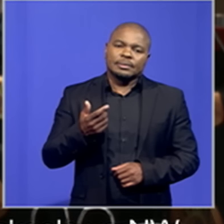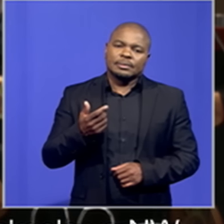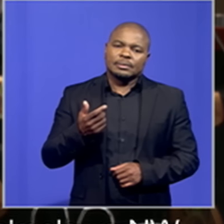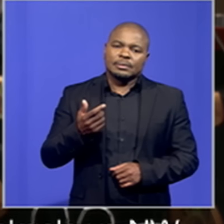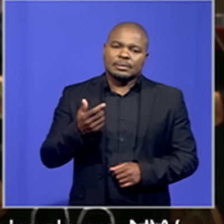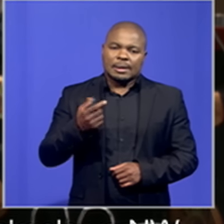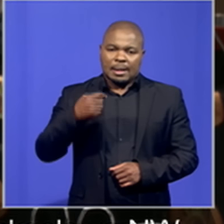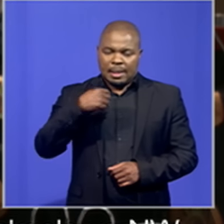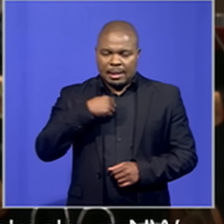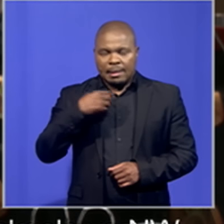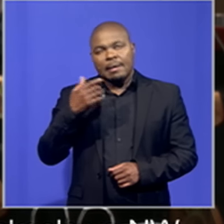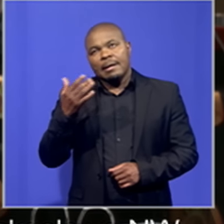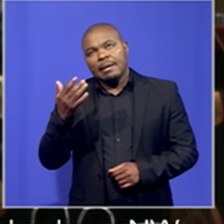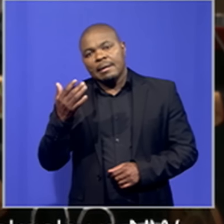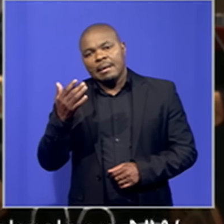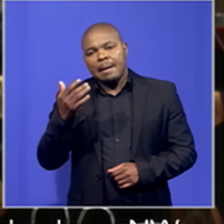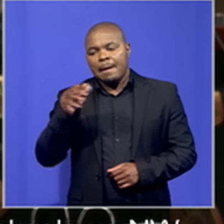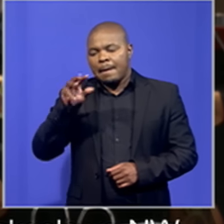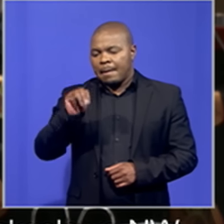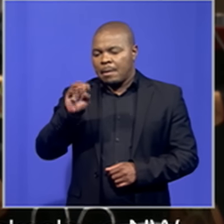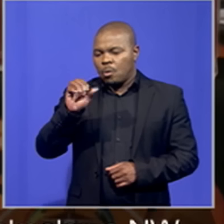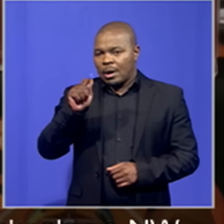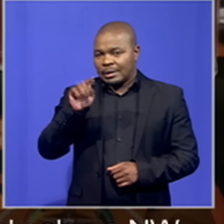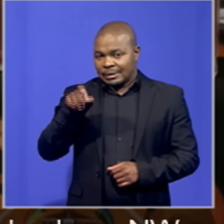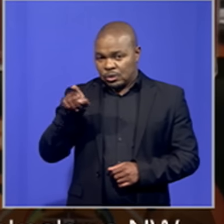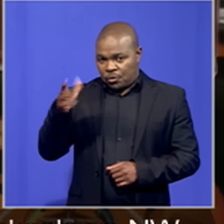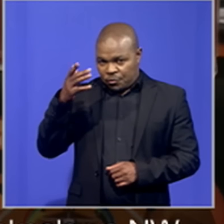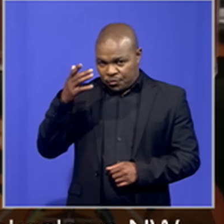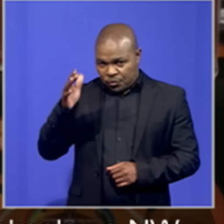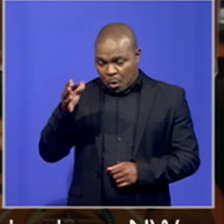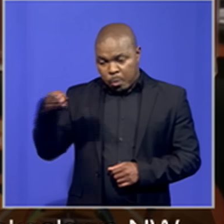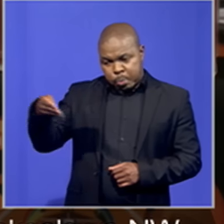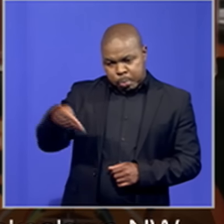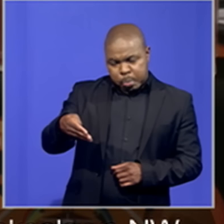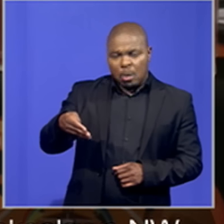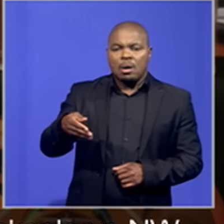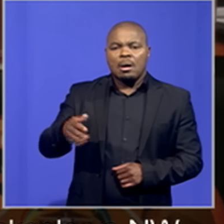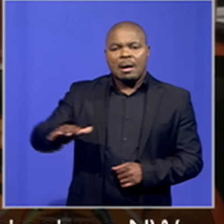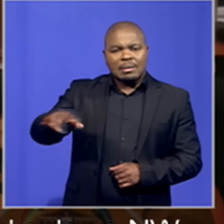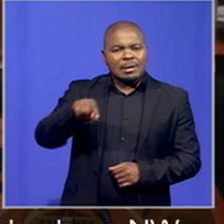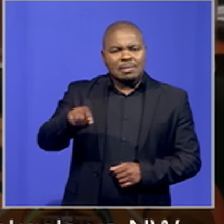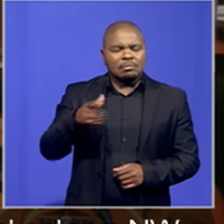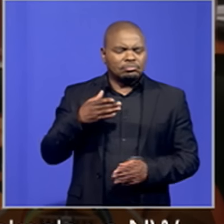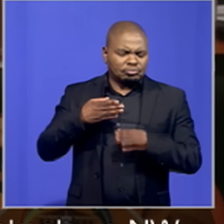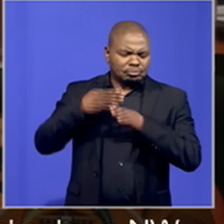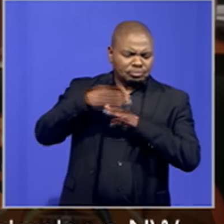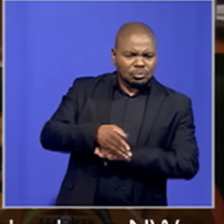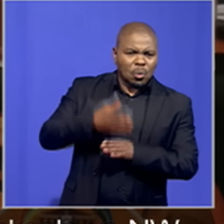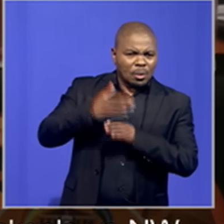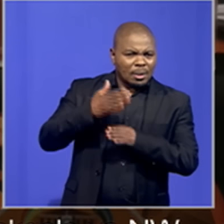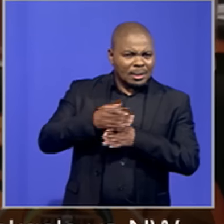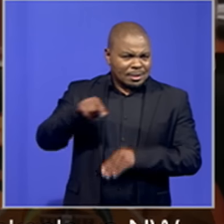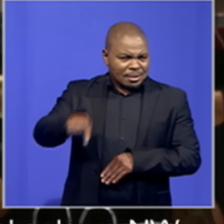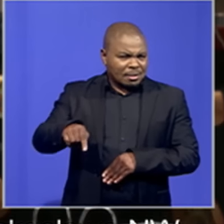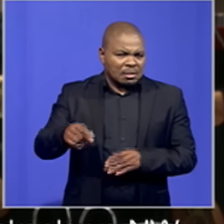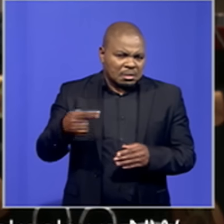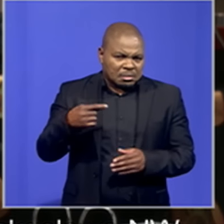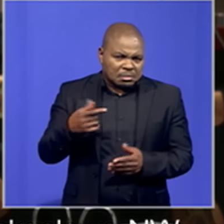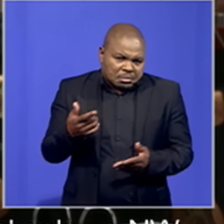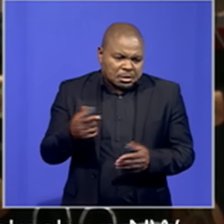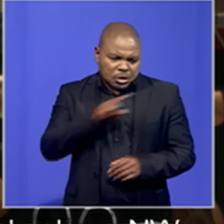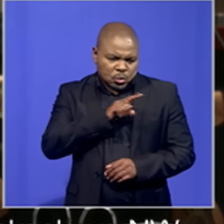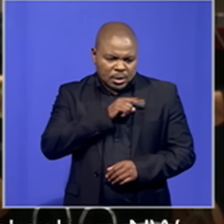considering the fact that Mr. Moate has been in that field for quite some time.